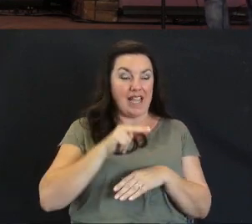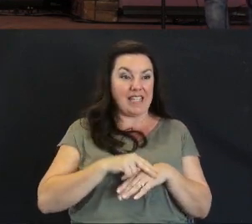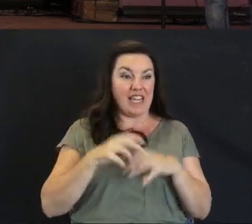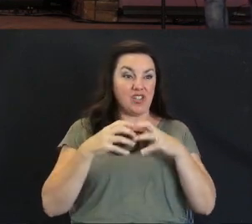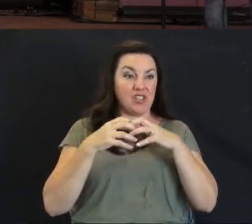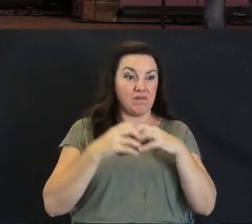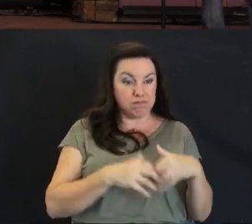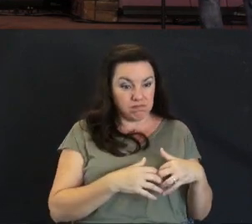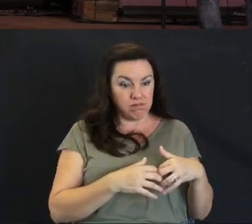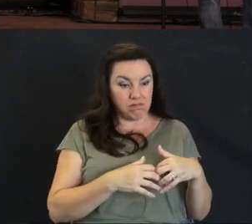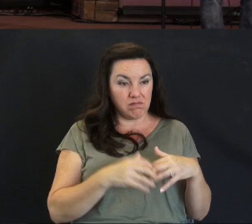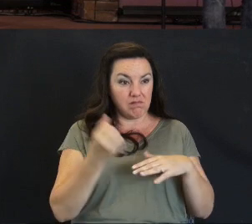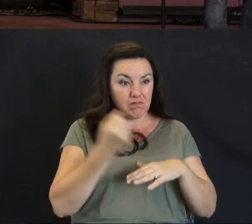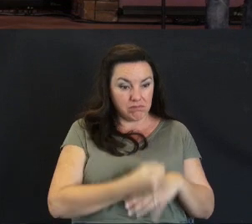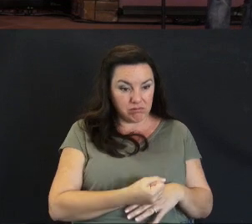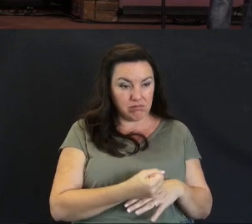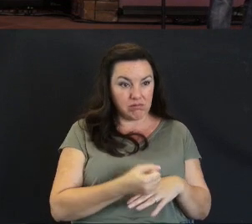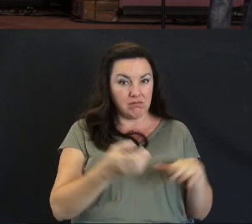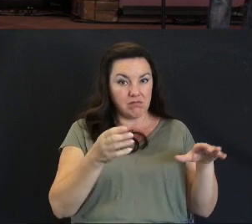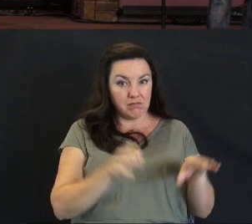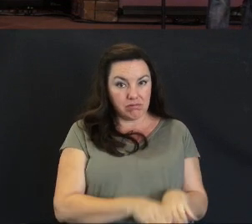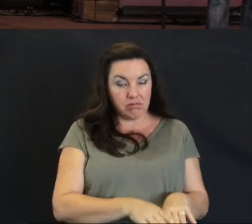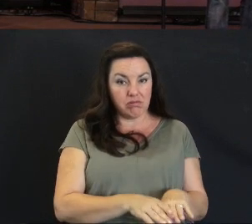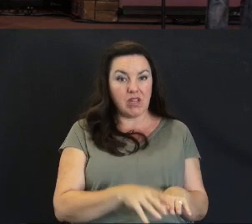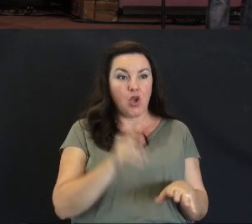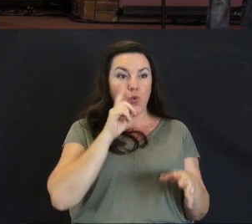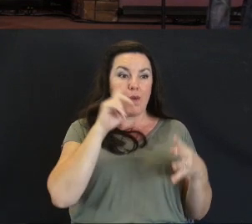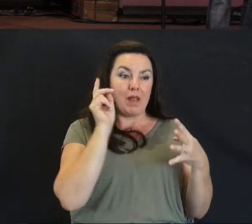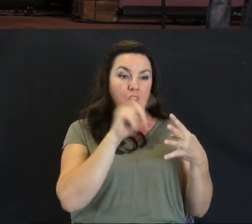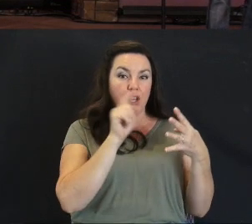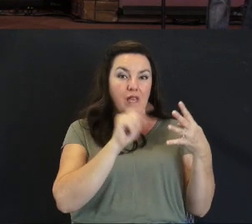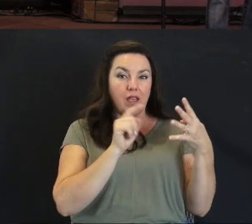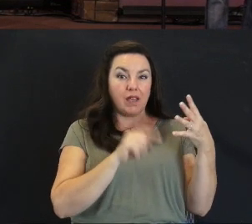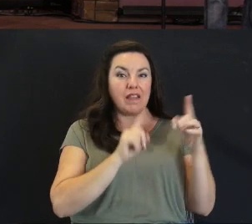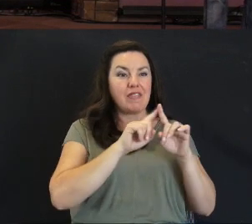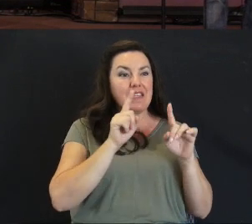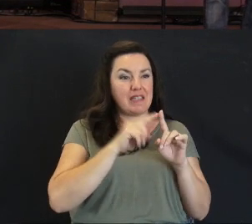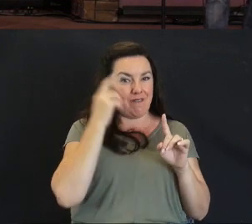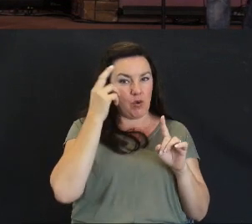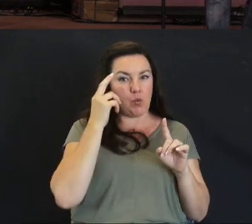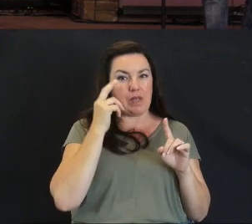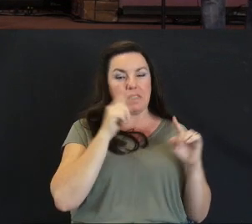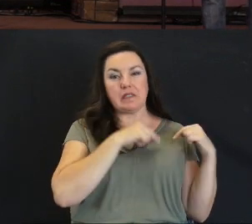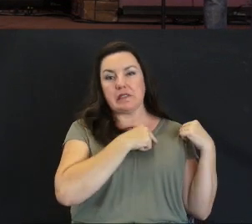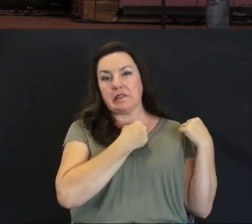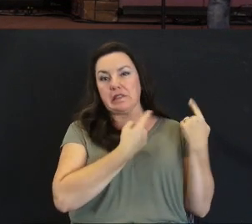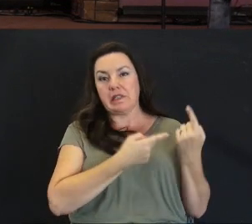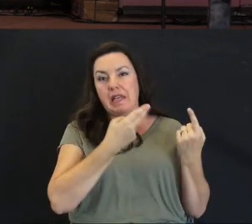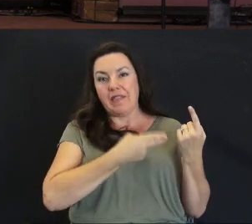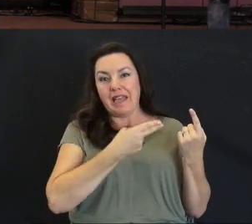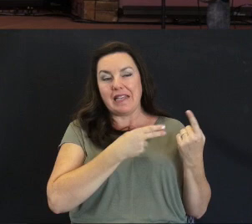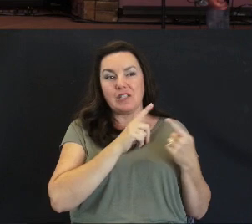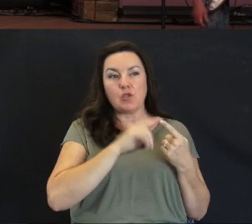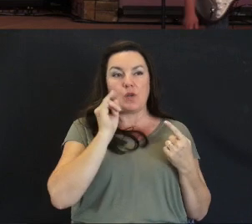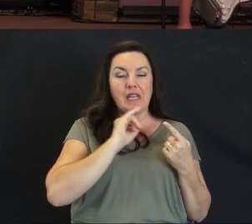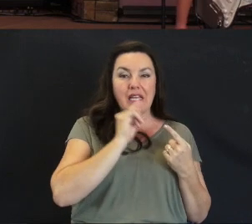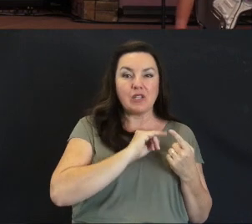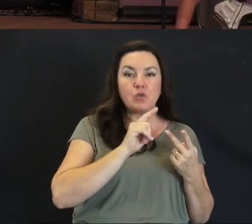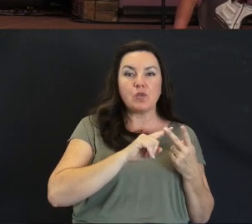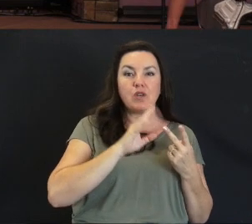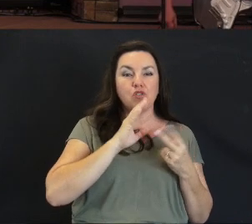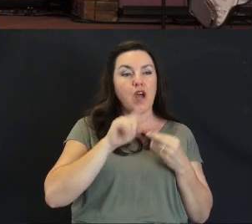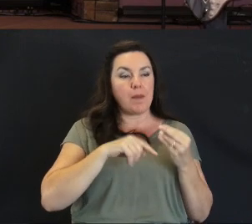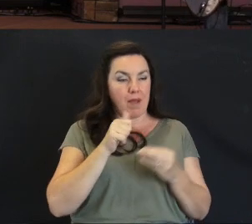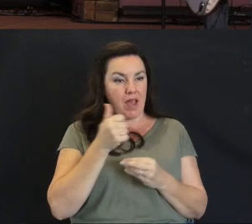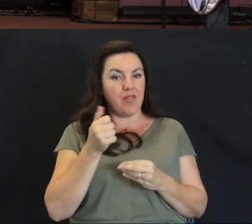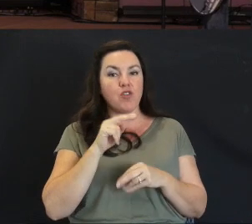And we are looking at those key factors That have been the downfall Of nations over the centuries Specifically the nation of Israel But we will talk about